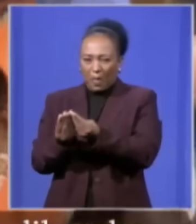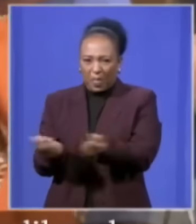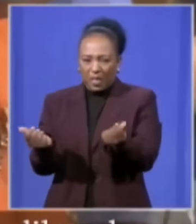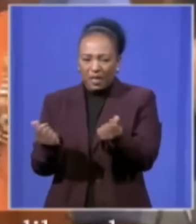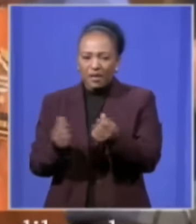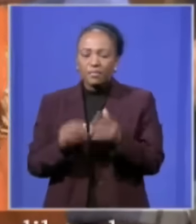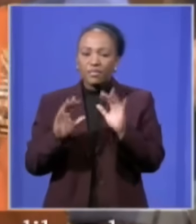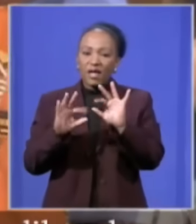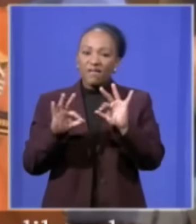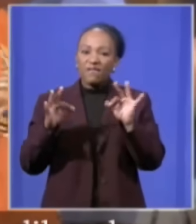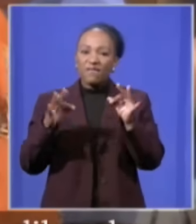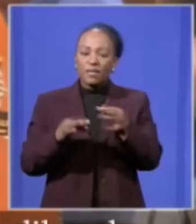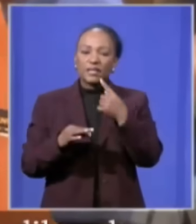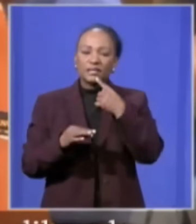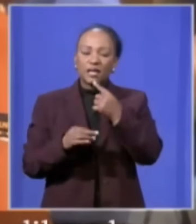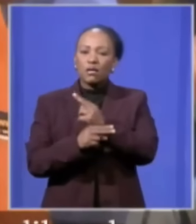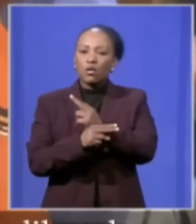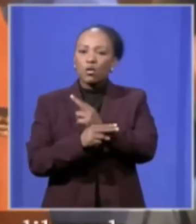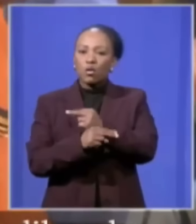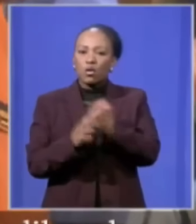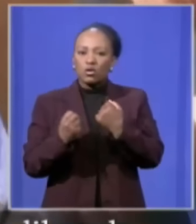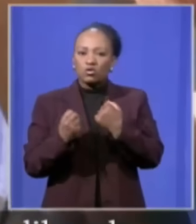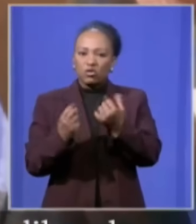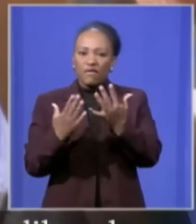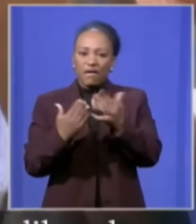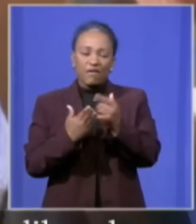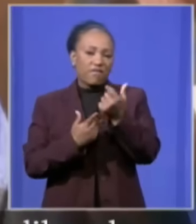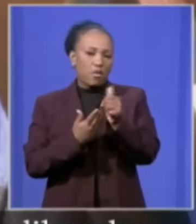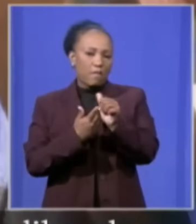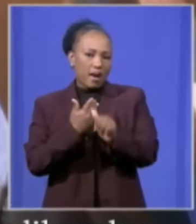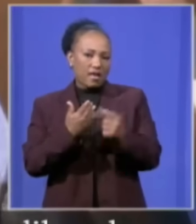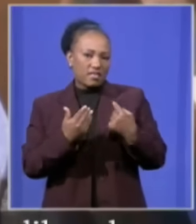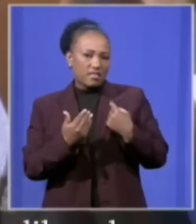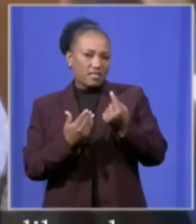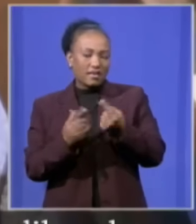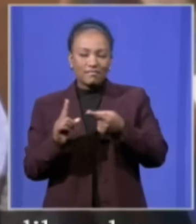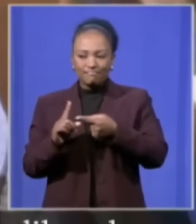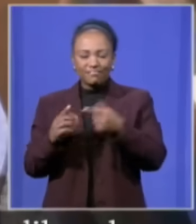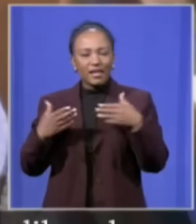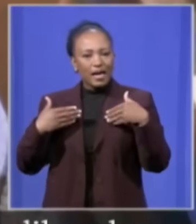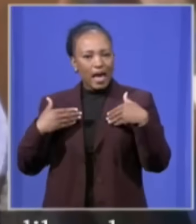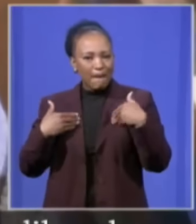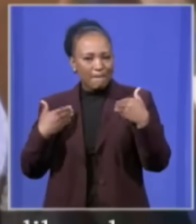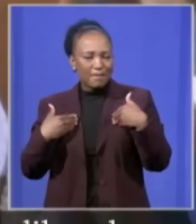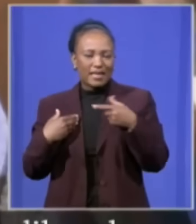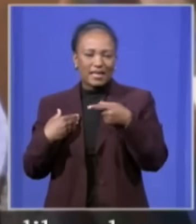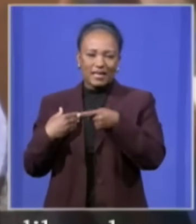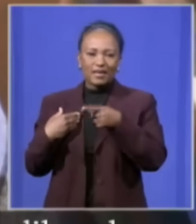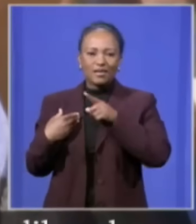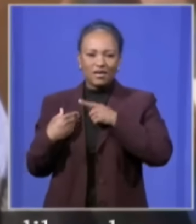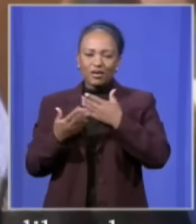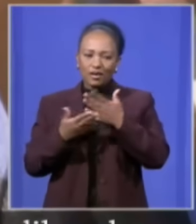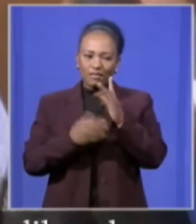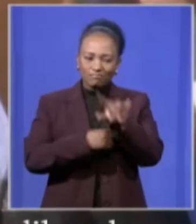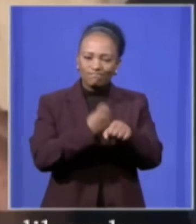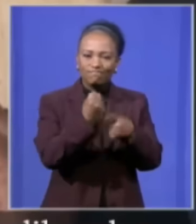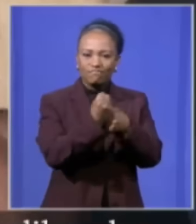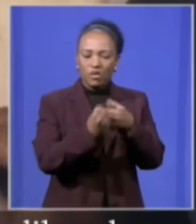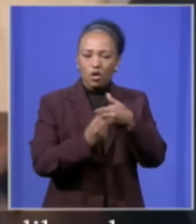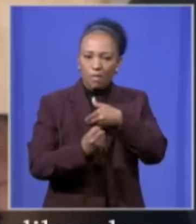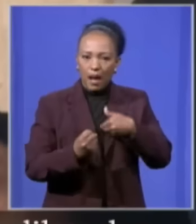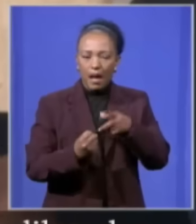bjalo ka mootledi wa e-hailing dikgwedi tše mmalwa o be a thabile gore bjale o tlo kgona go hlokomela mmagwe yo